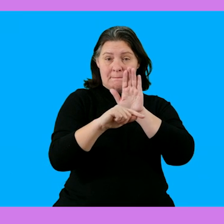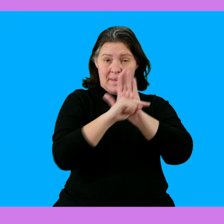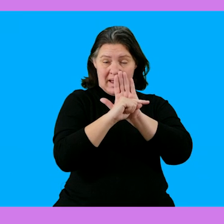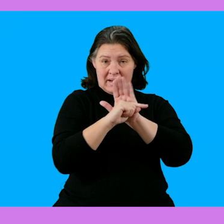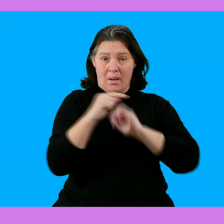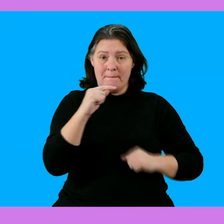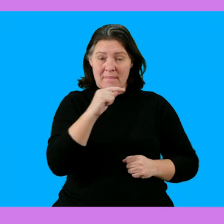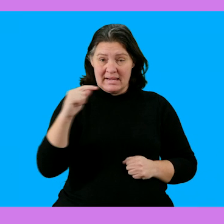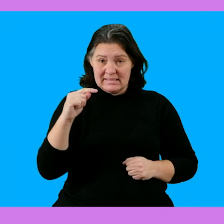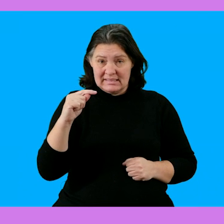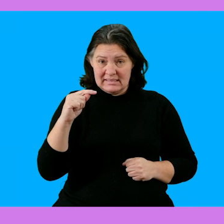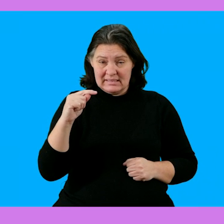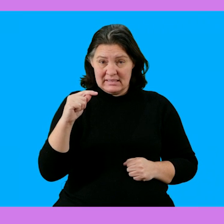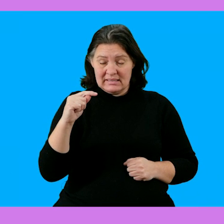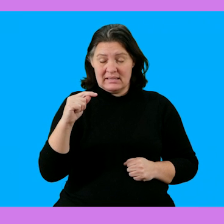minus all our